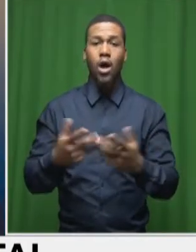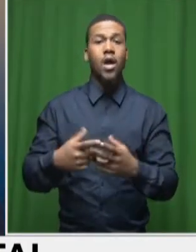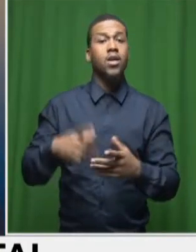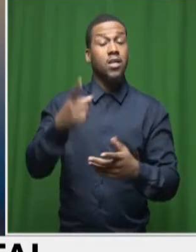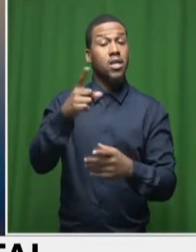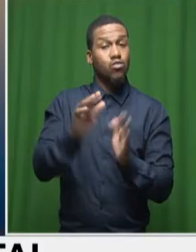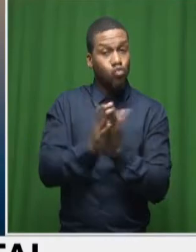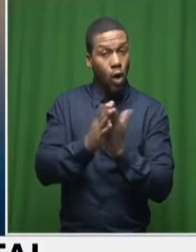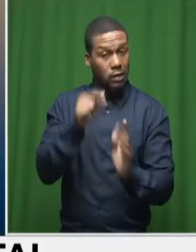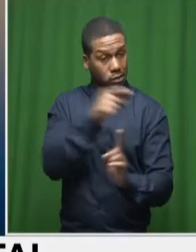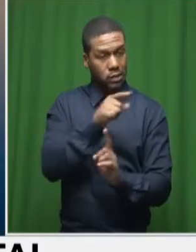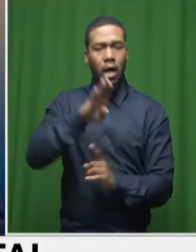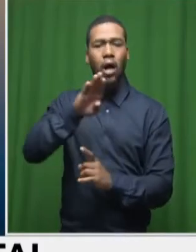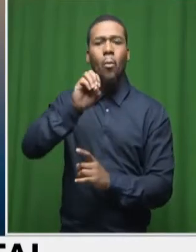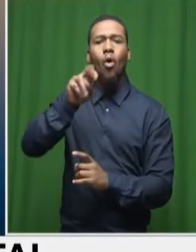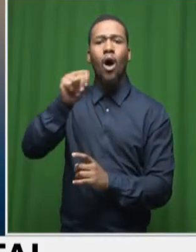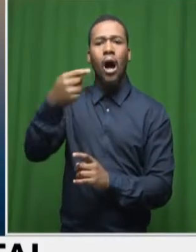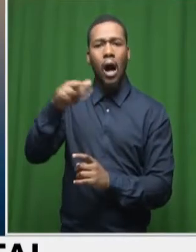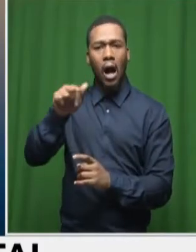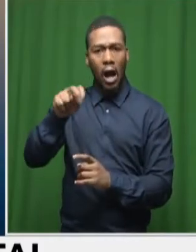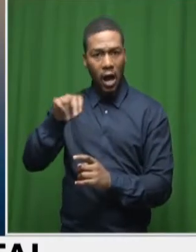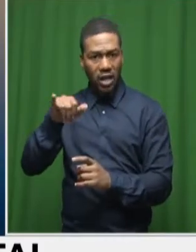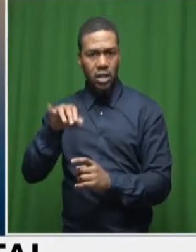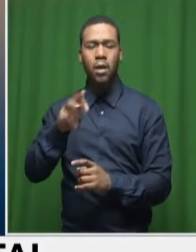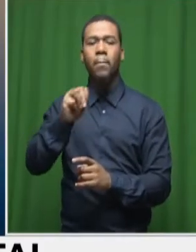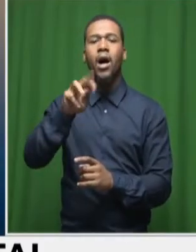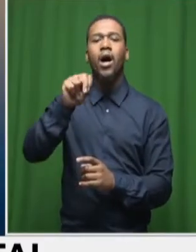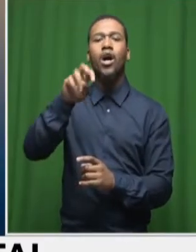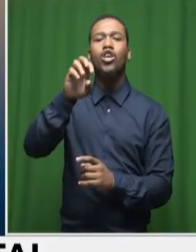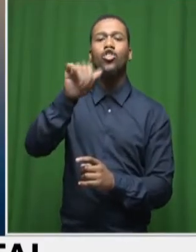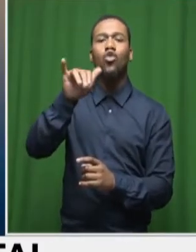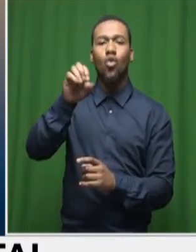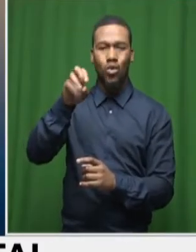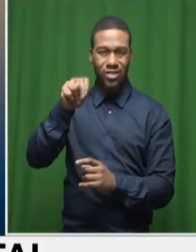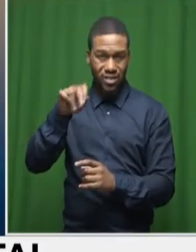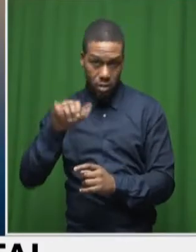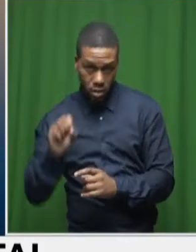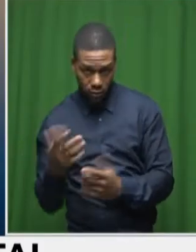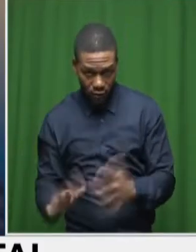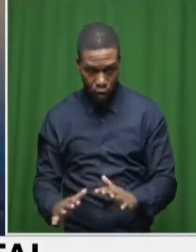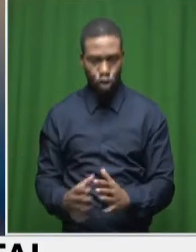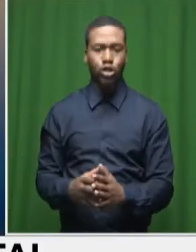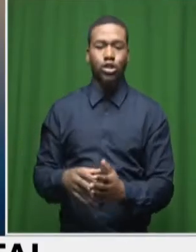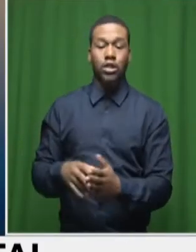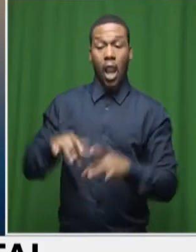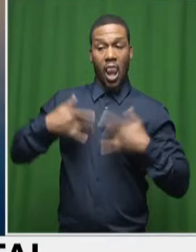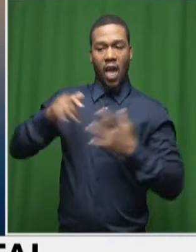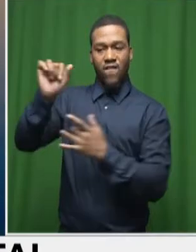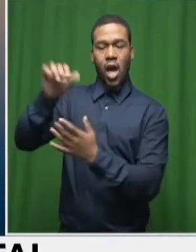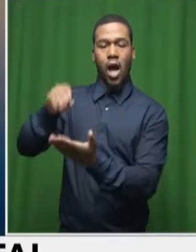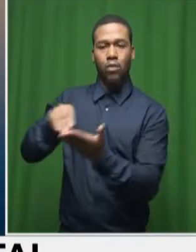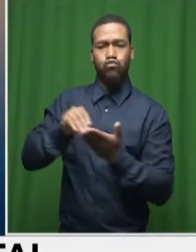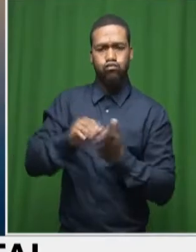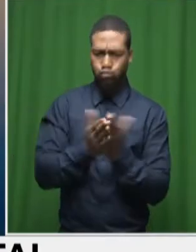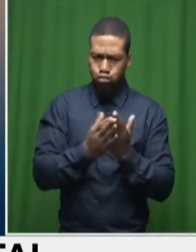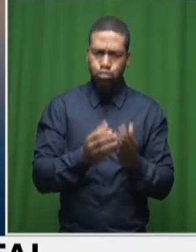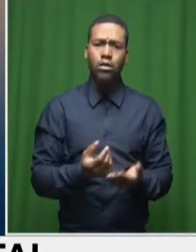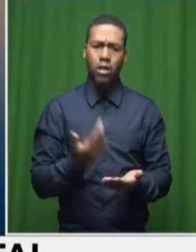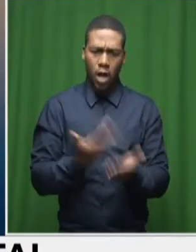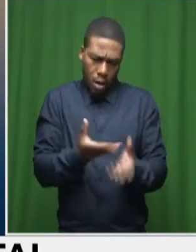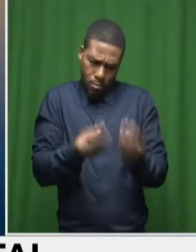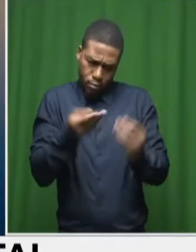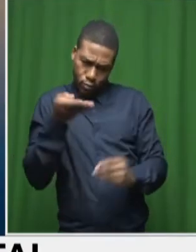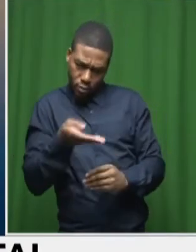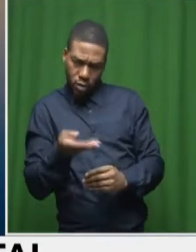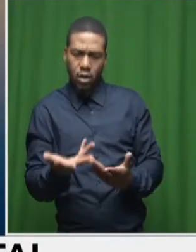autobiography, which is based on Bongani Mayosi's life. And so we are looking to expand that to say, when you can